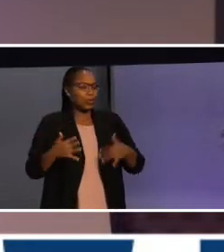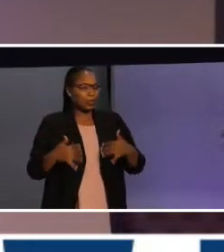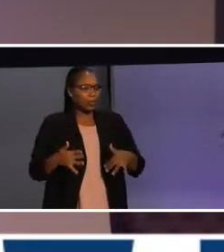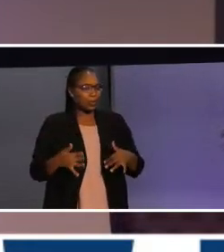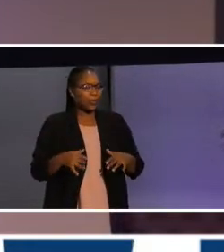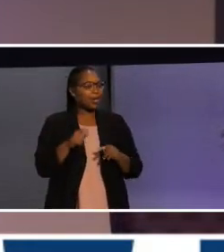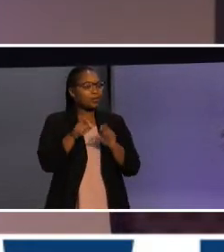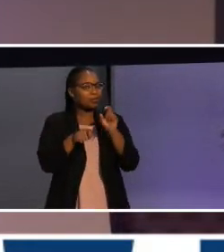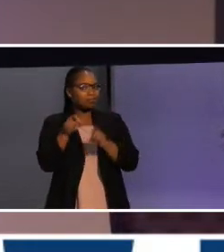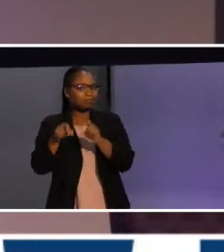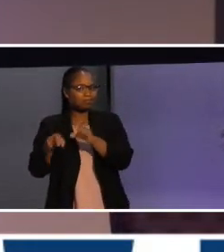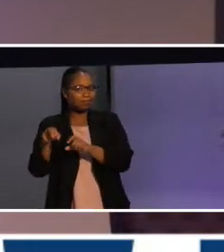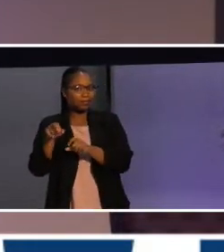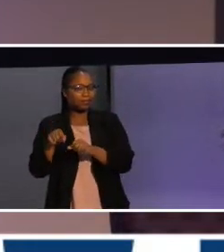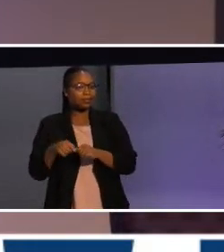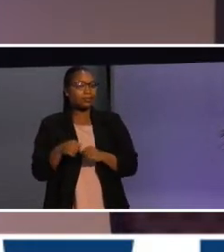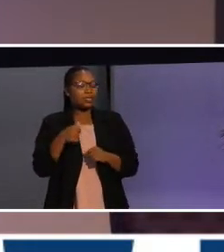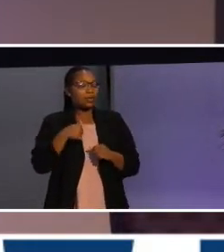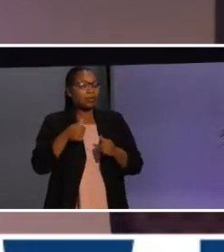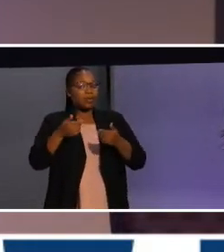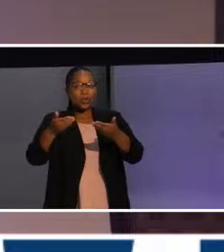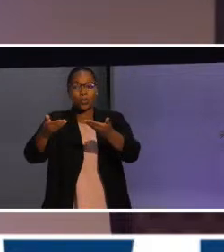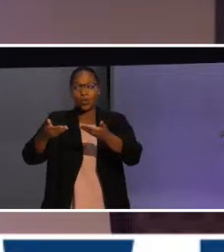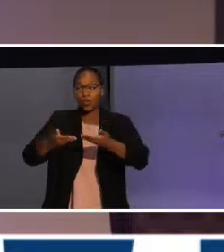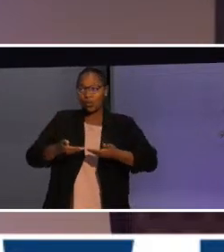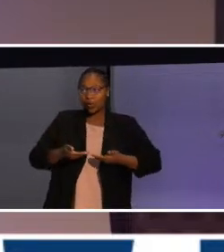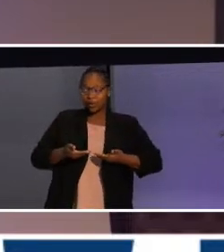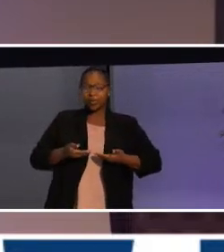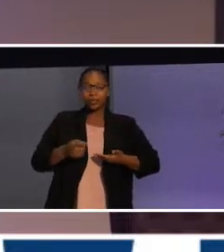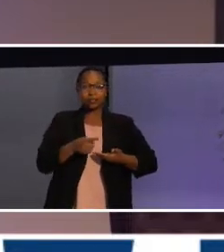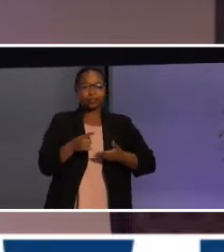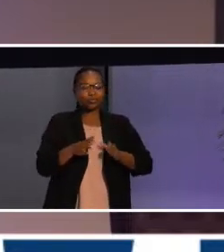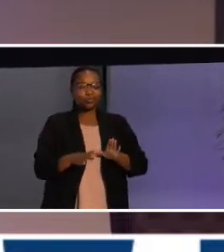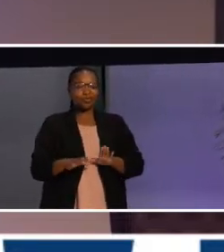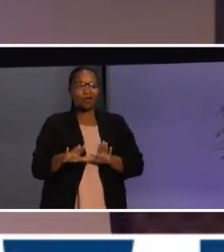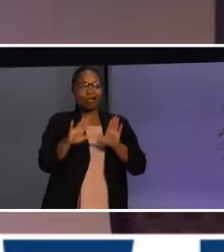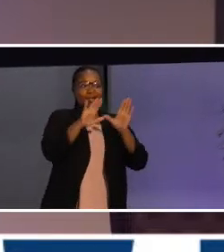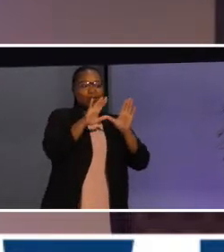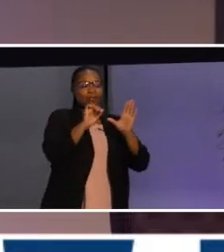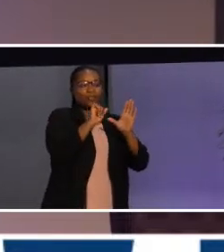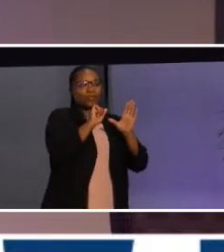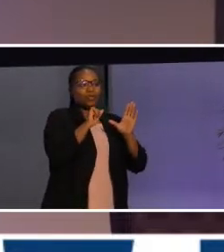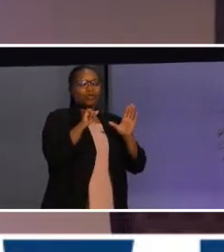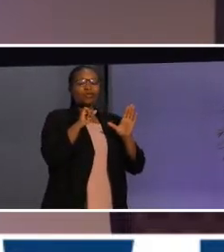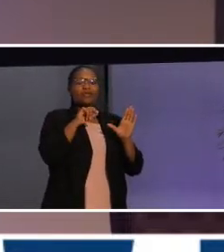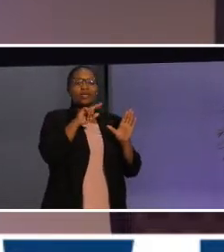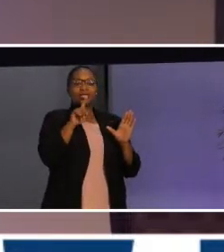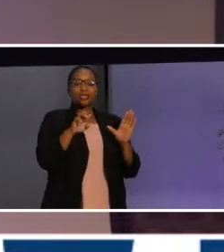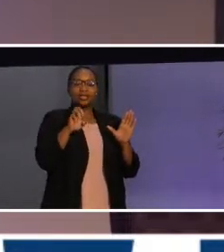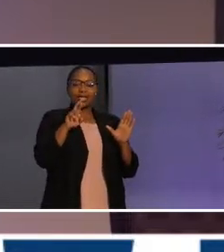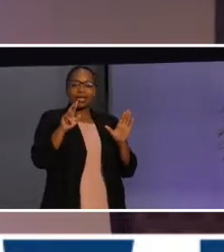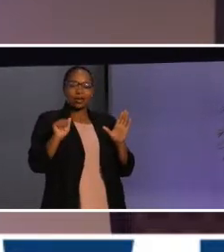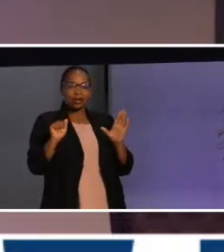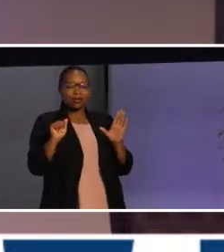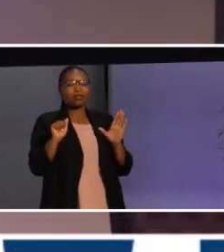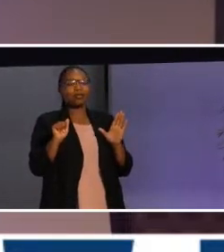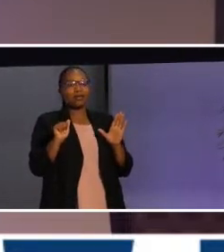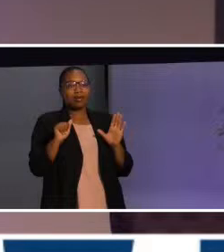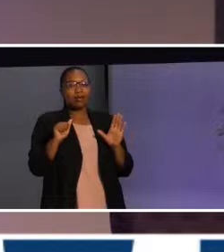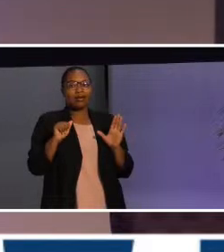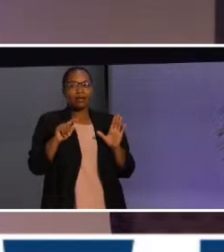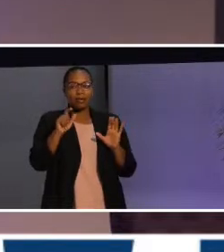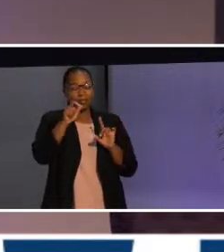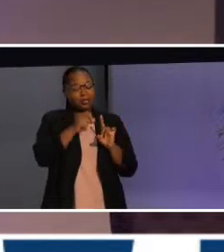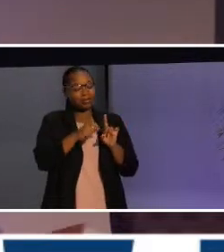I welcome you to the continent of Zera Yaqub, the great Ethiopian priest